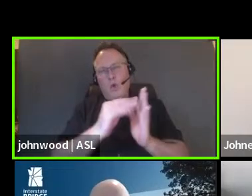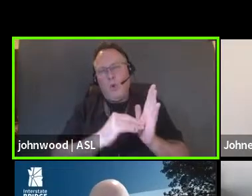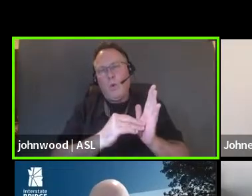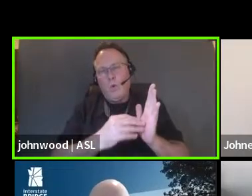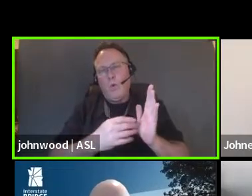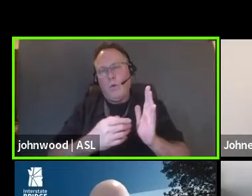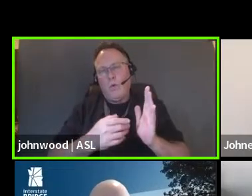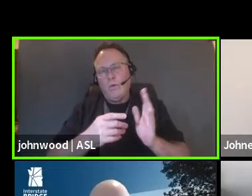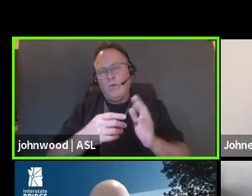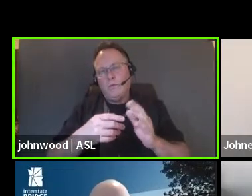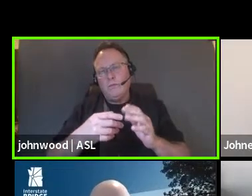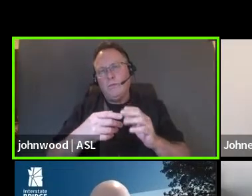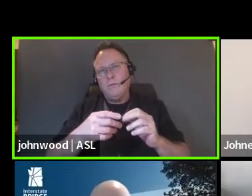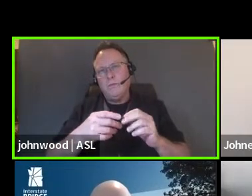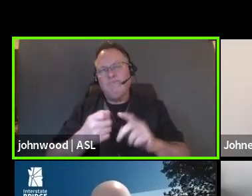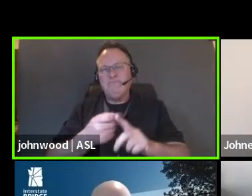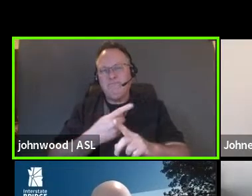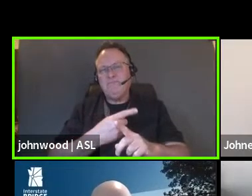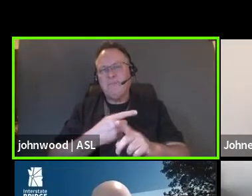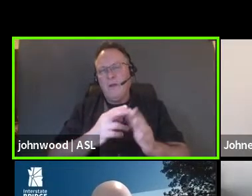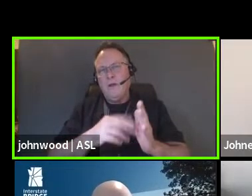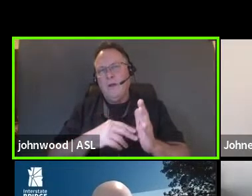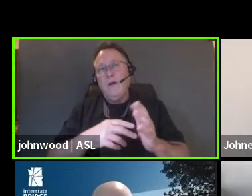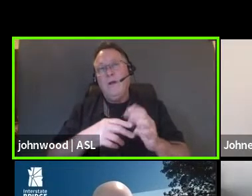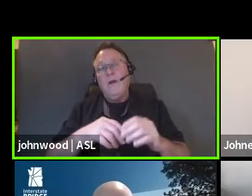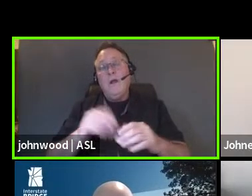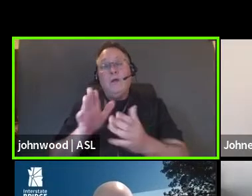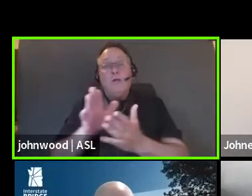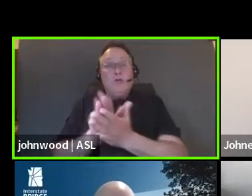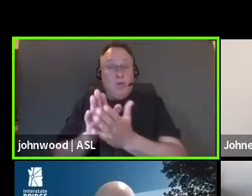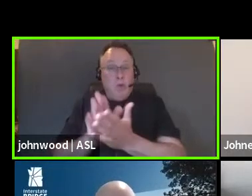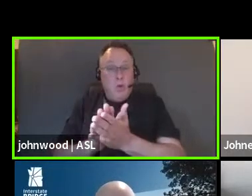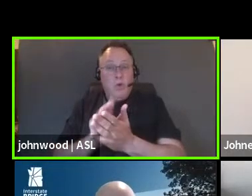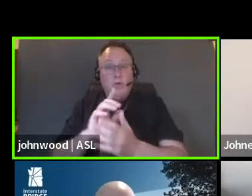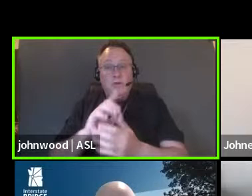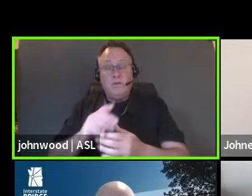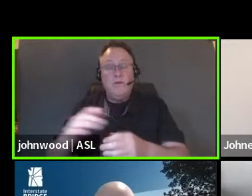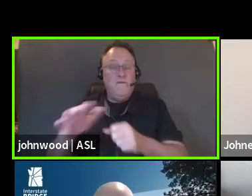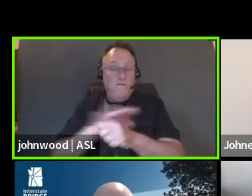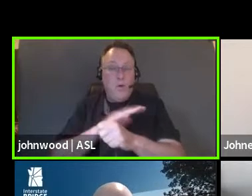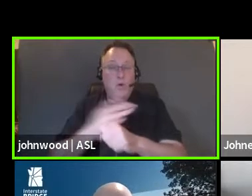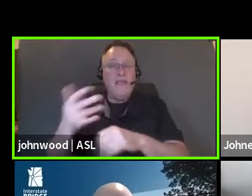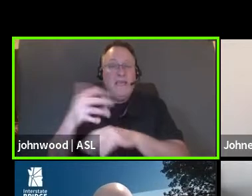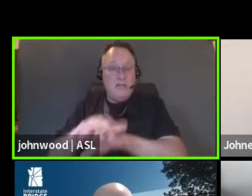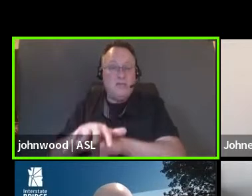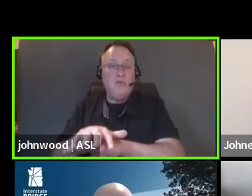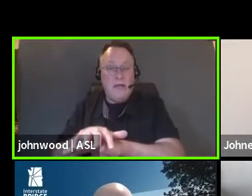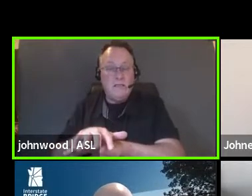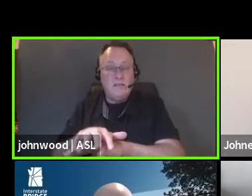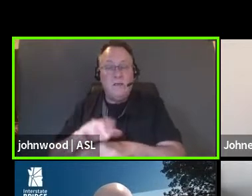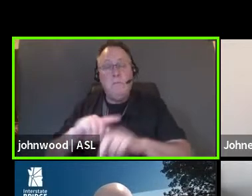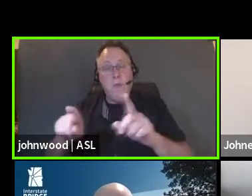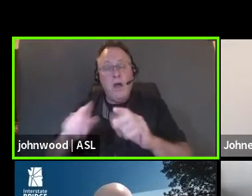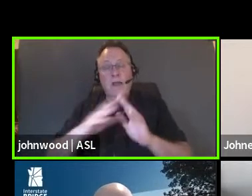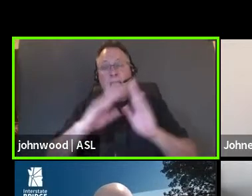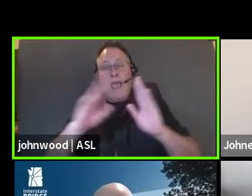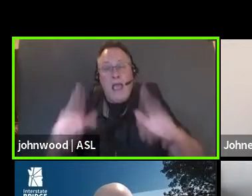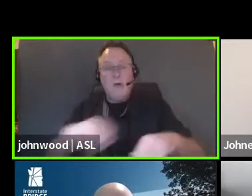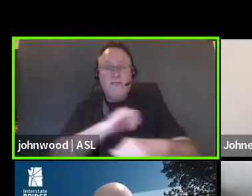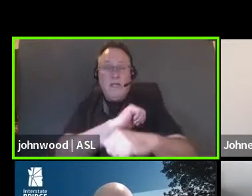the schools were fully integrated, and but the Housing Authority of